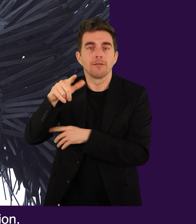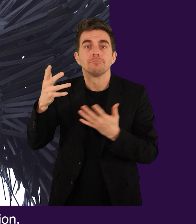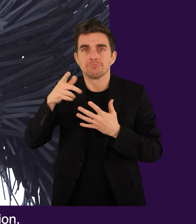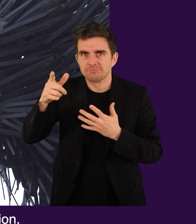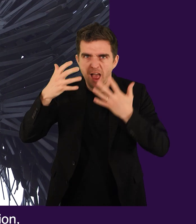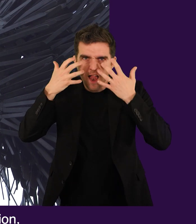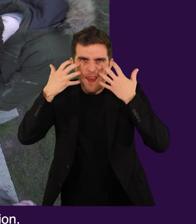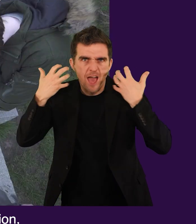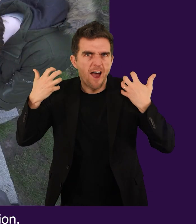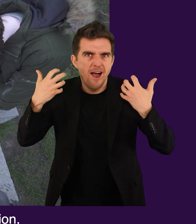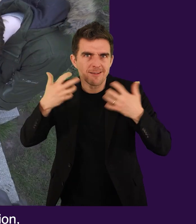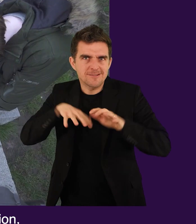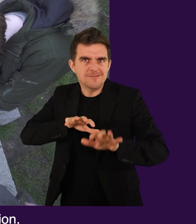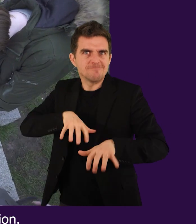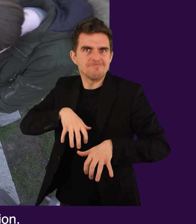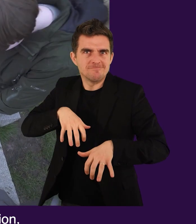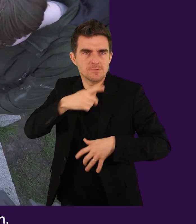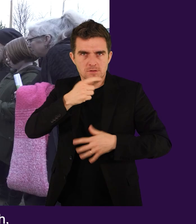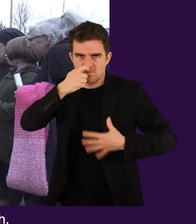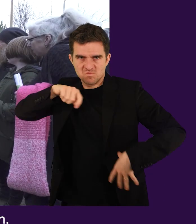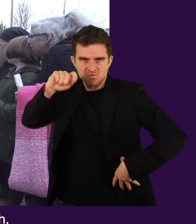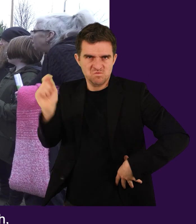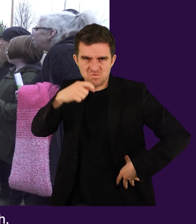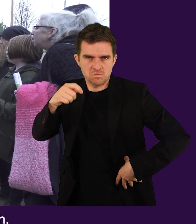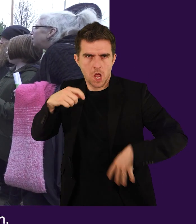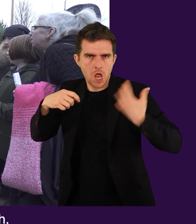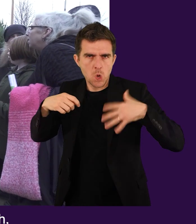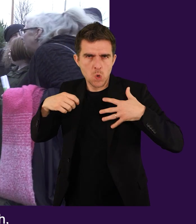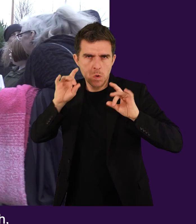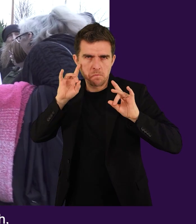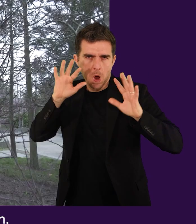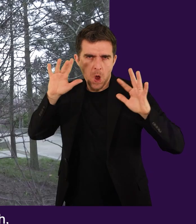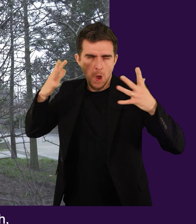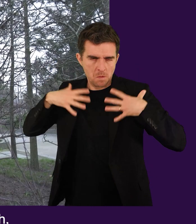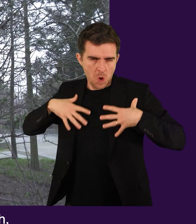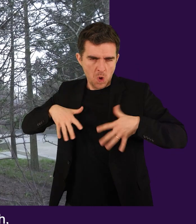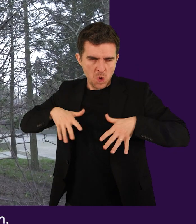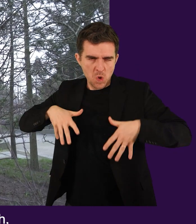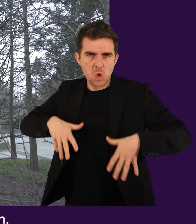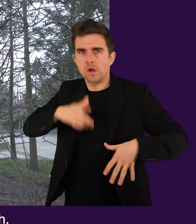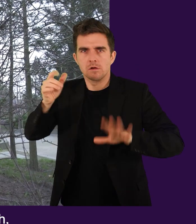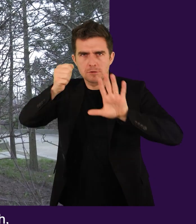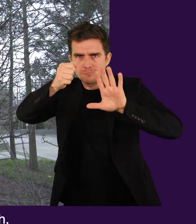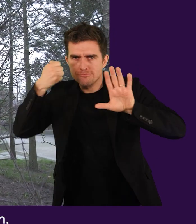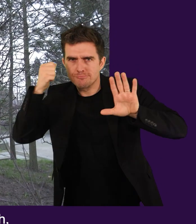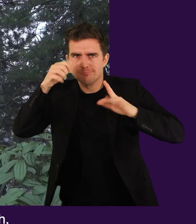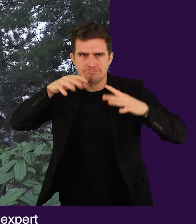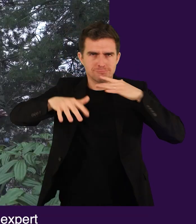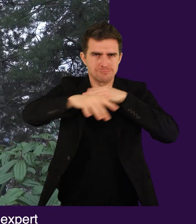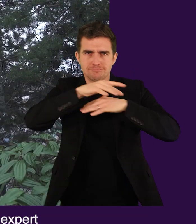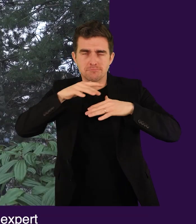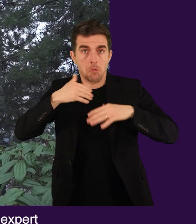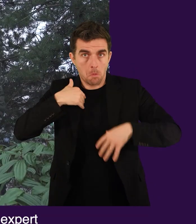There's Aslan from The Lion, the Witch and the Wardrobe, and also the White Witch looking shiny cast in silver.